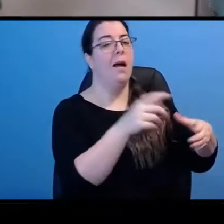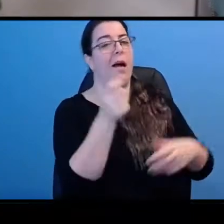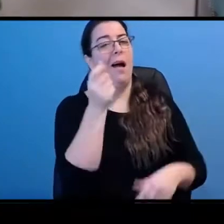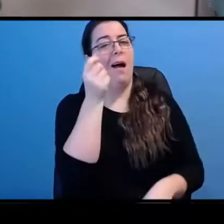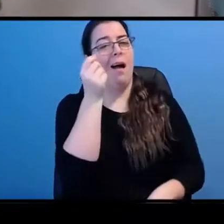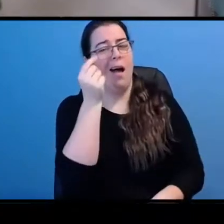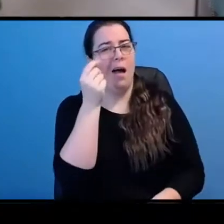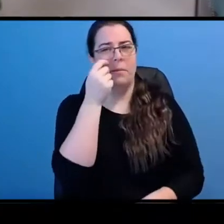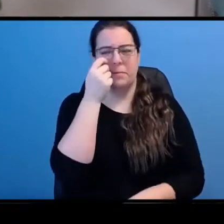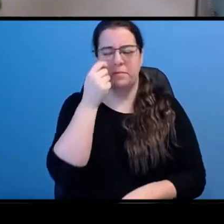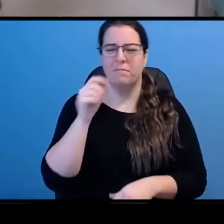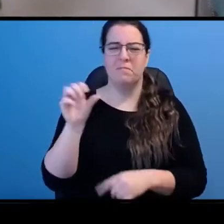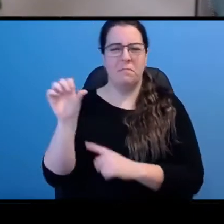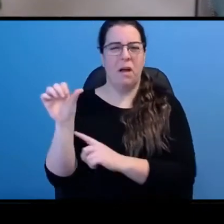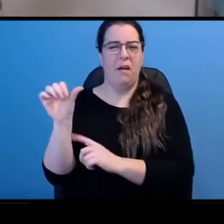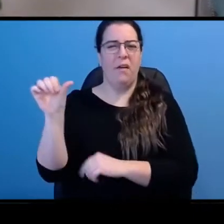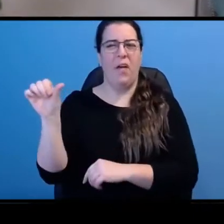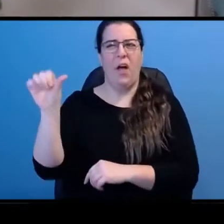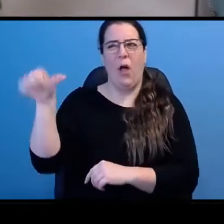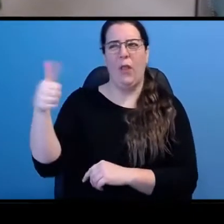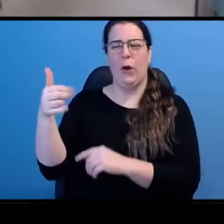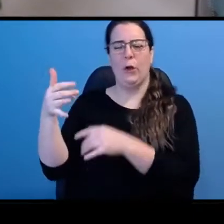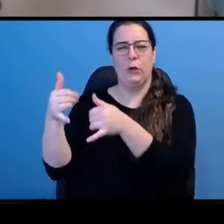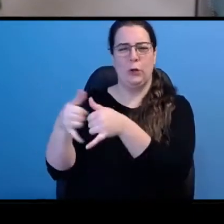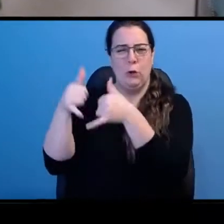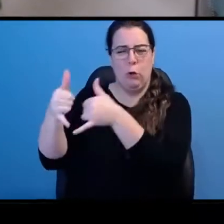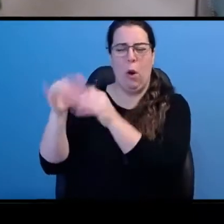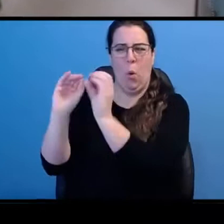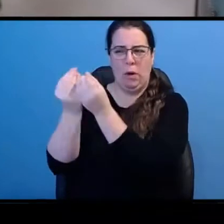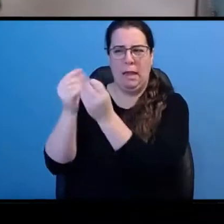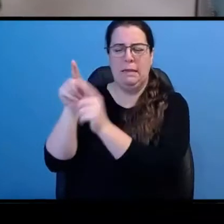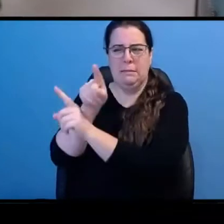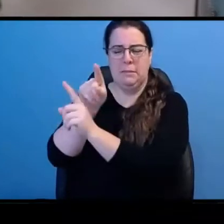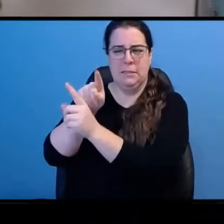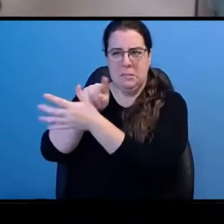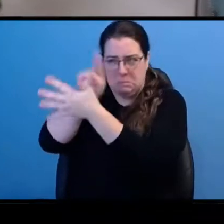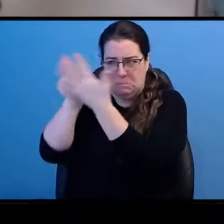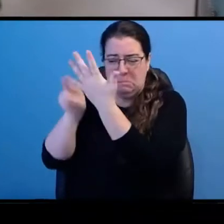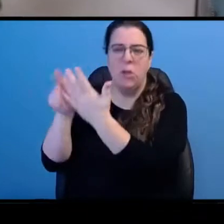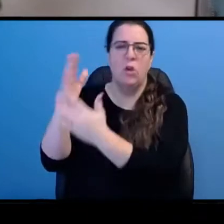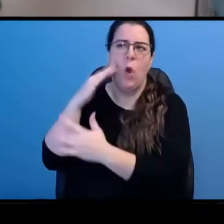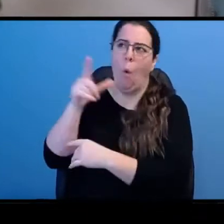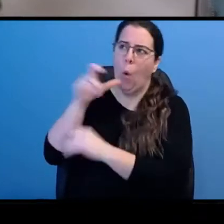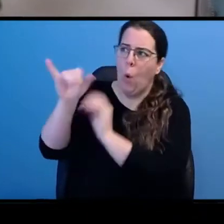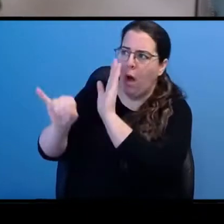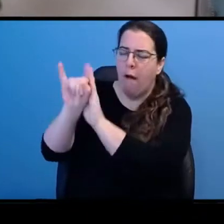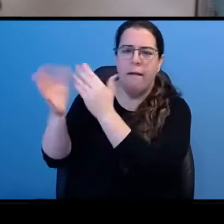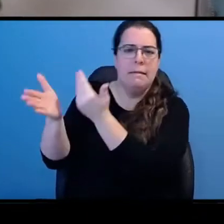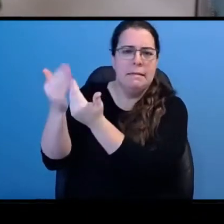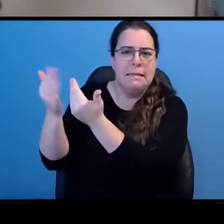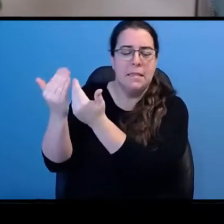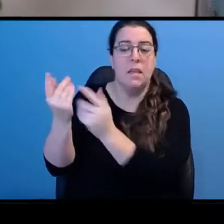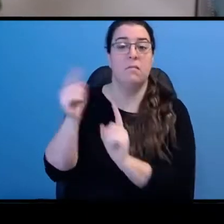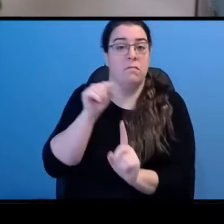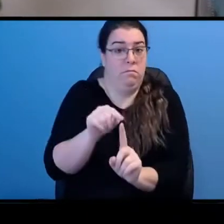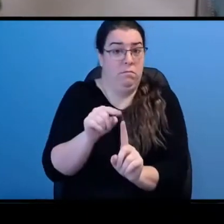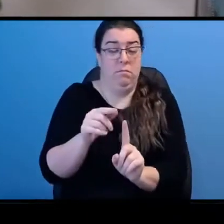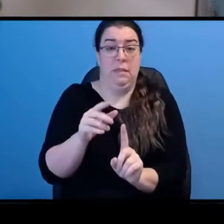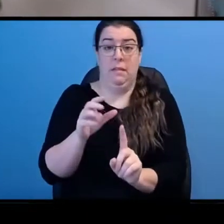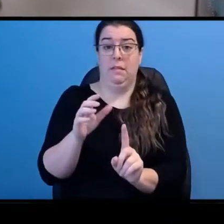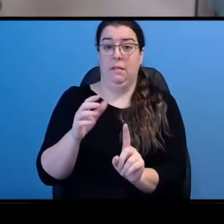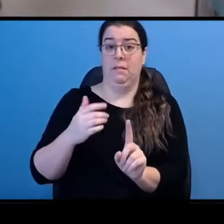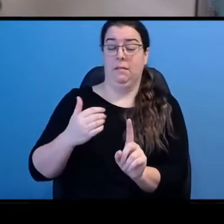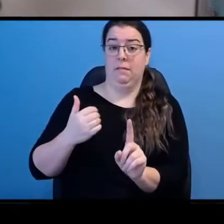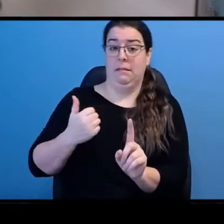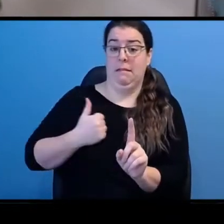other grants organizations that we looked at. So you don't always know who that person is if you've never been linked up with them. But you can, like I said earlier, you can